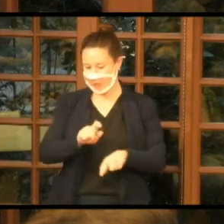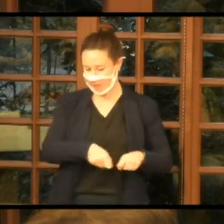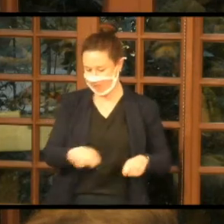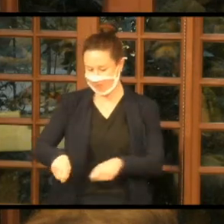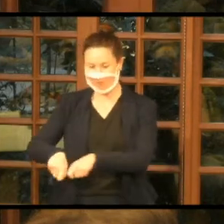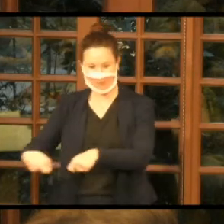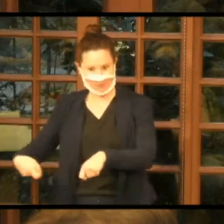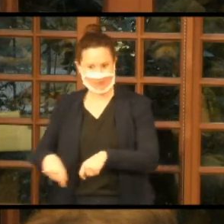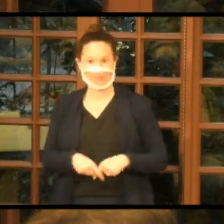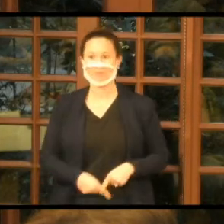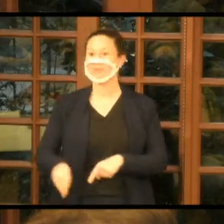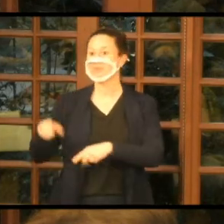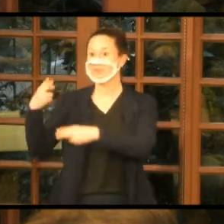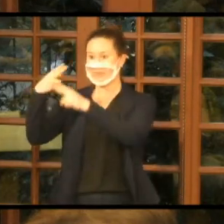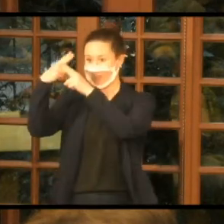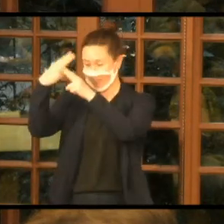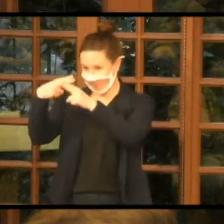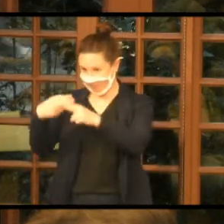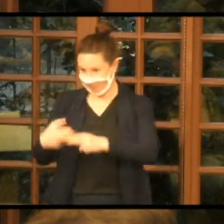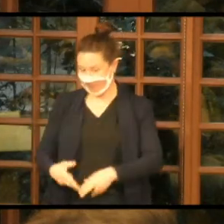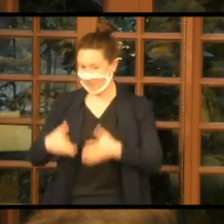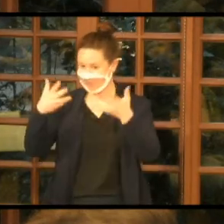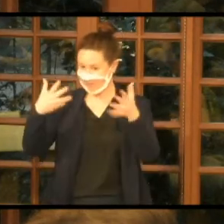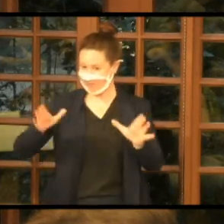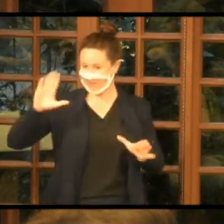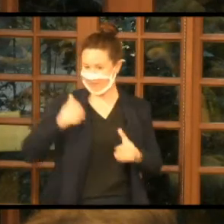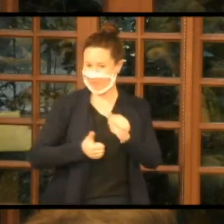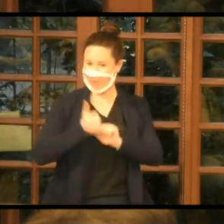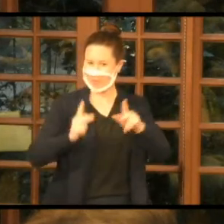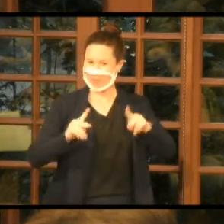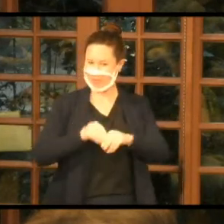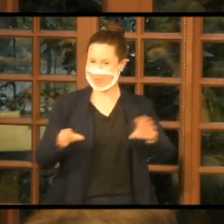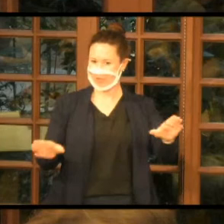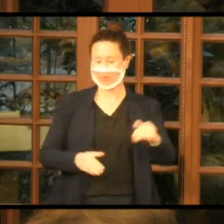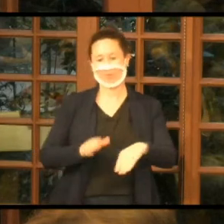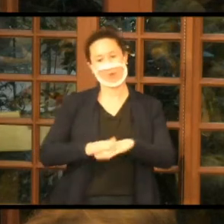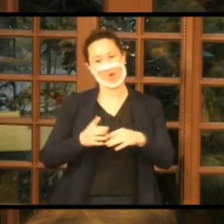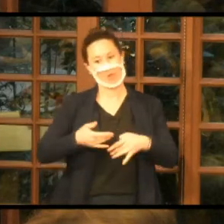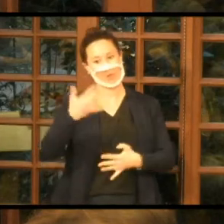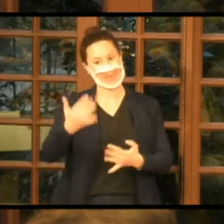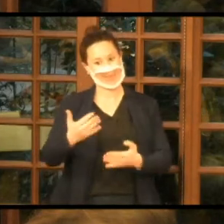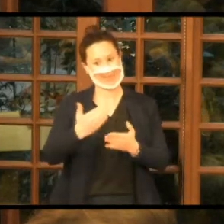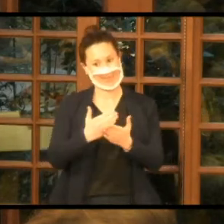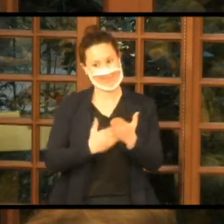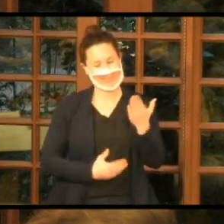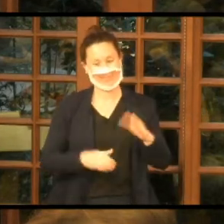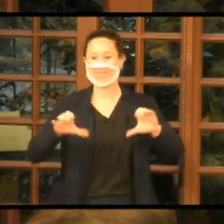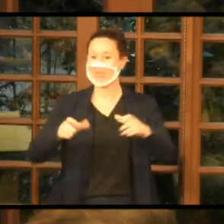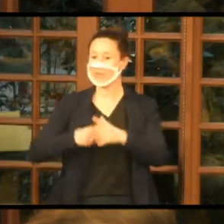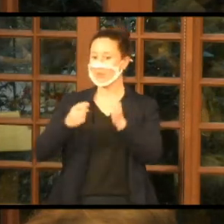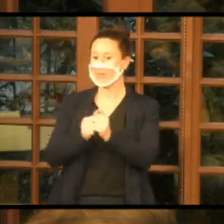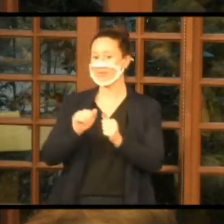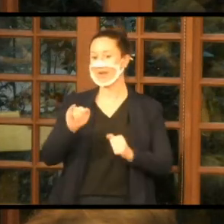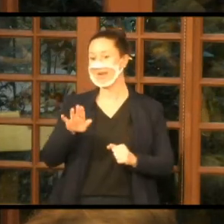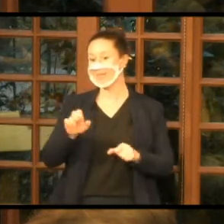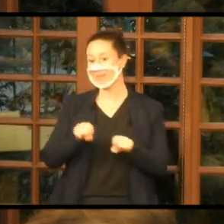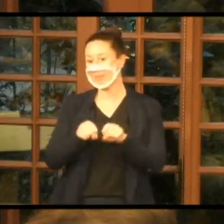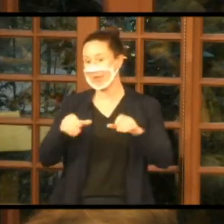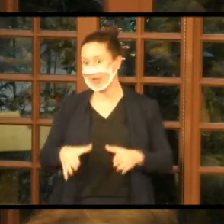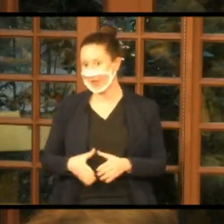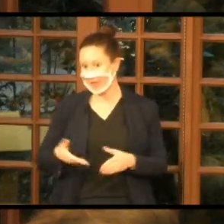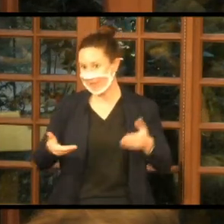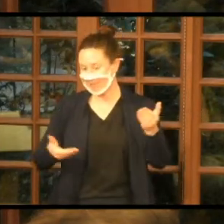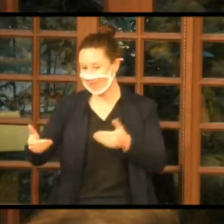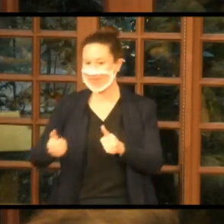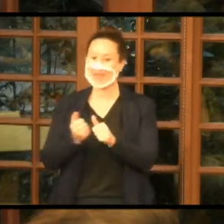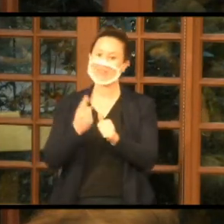After roll call, during which it was established that most people in the room were on the wait list, class began with an icebreaker. Everyone took